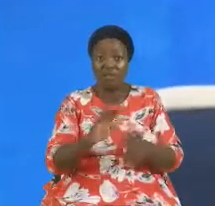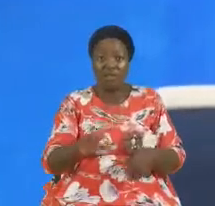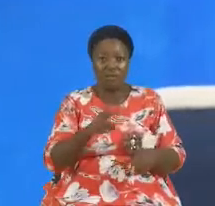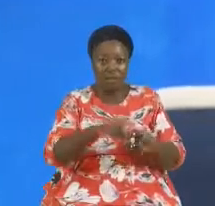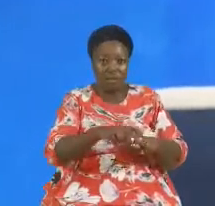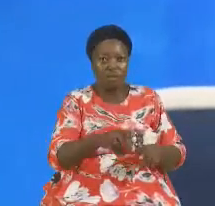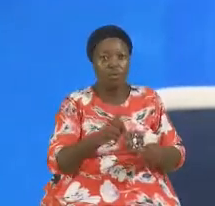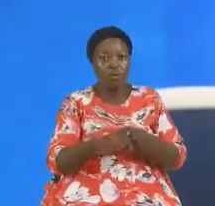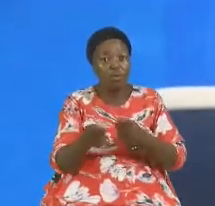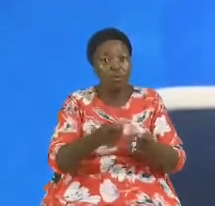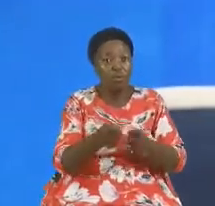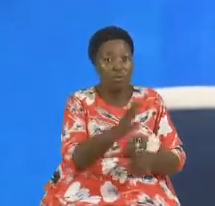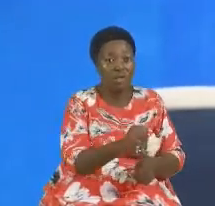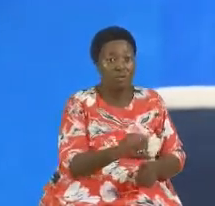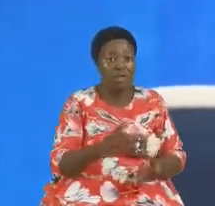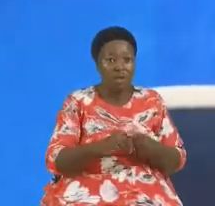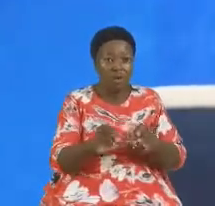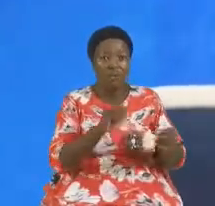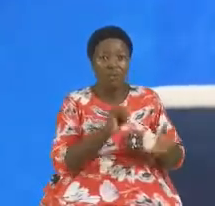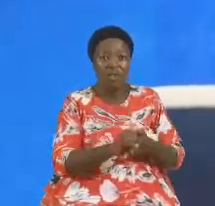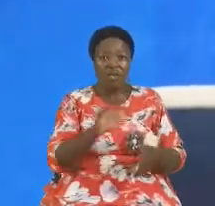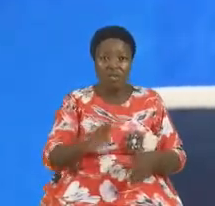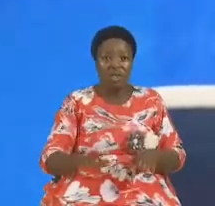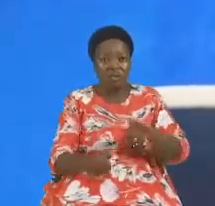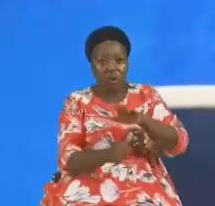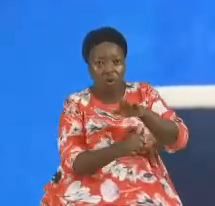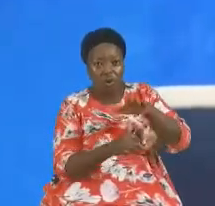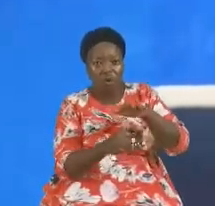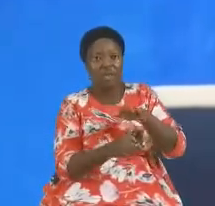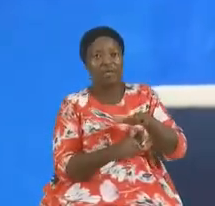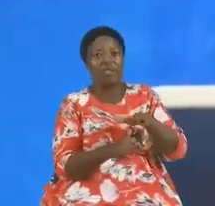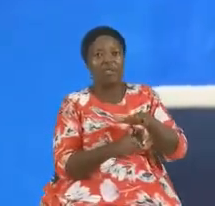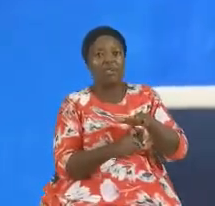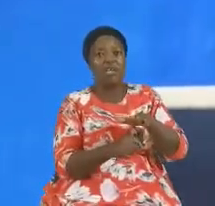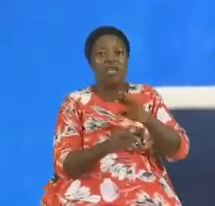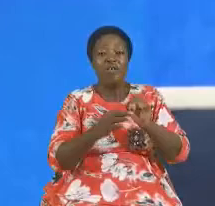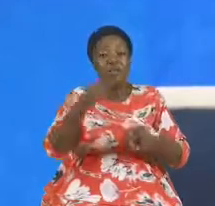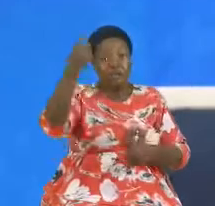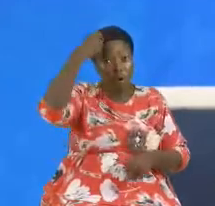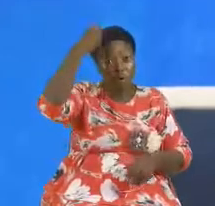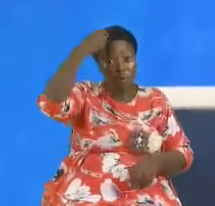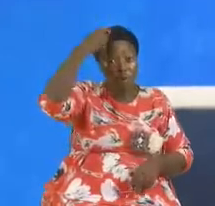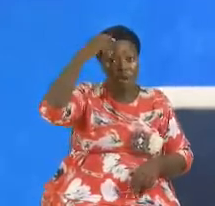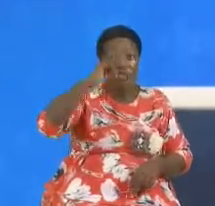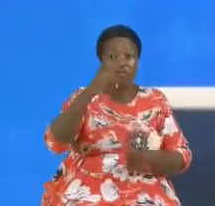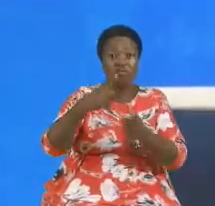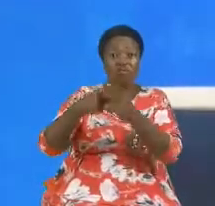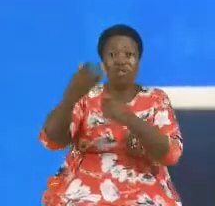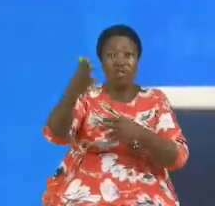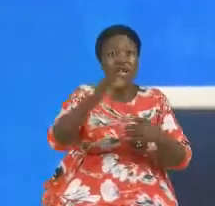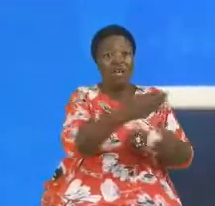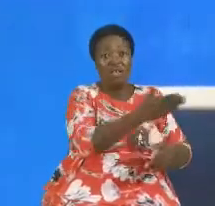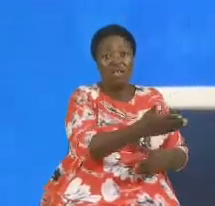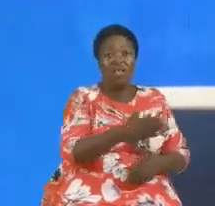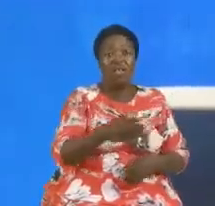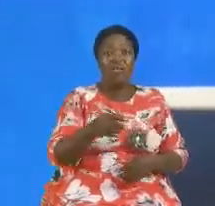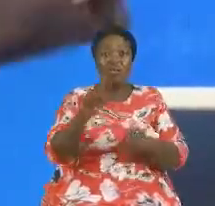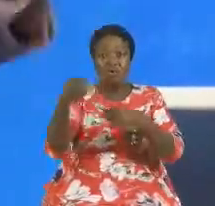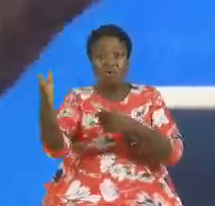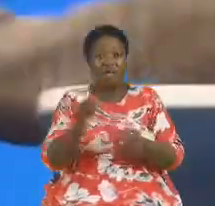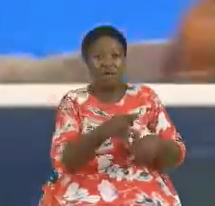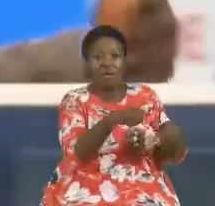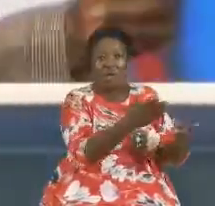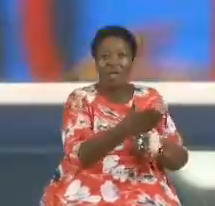down here. And then you make him sit down here to control him. You put that child under. If